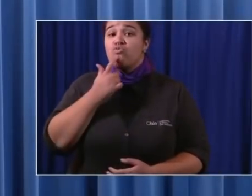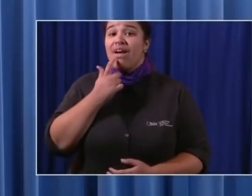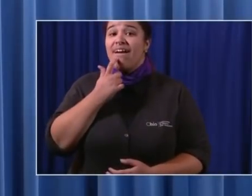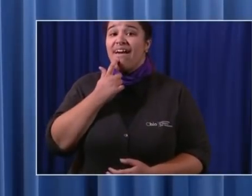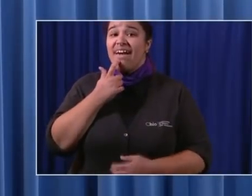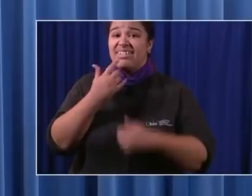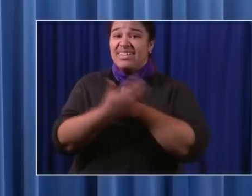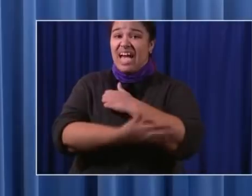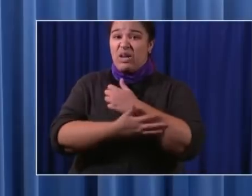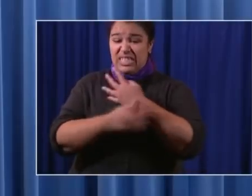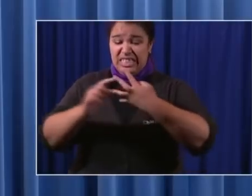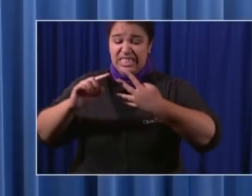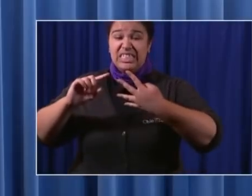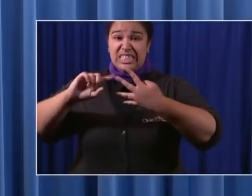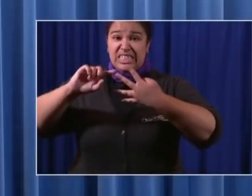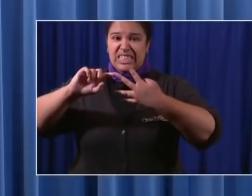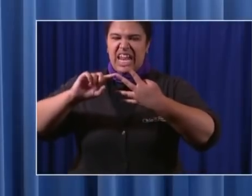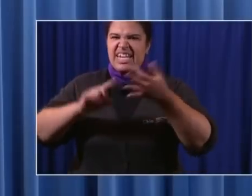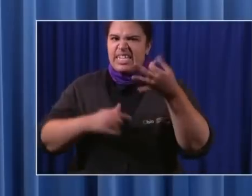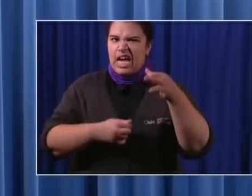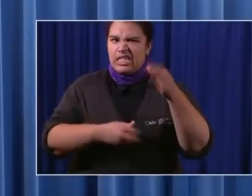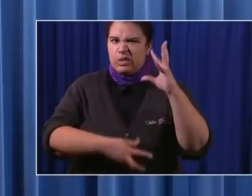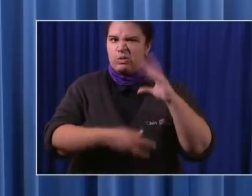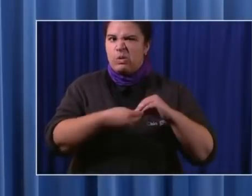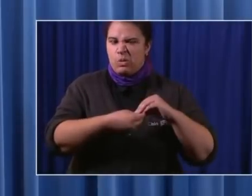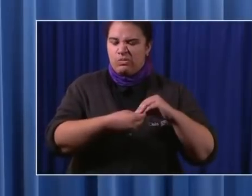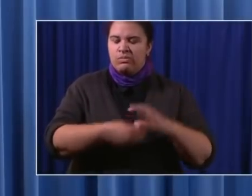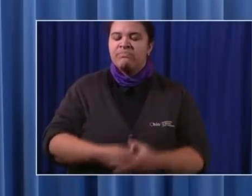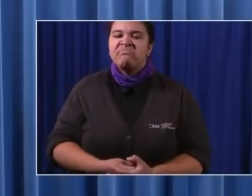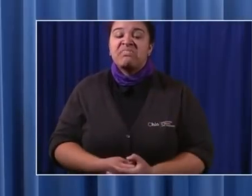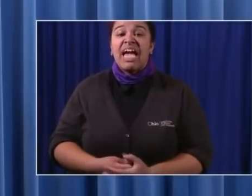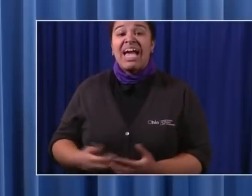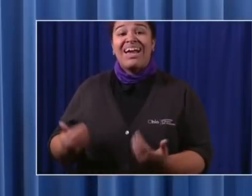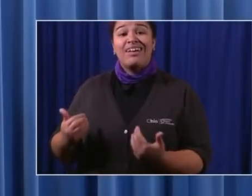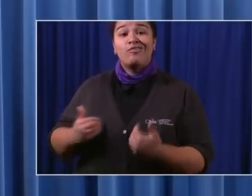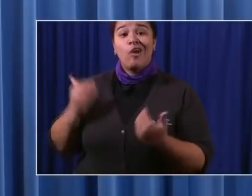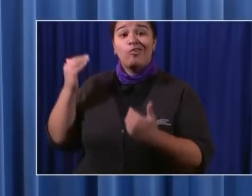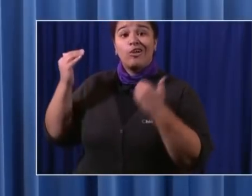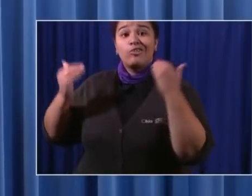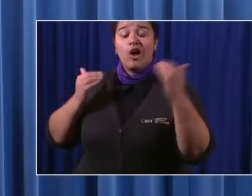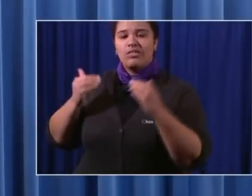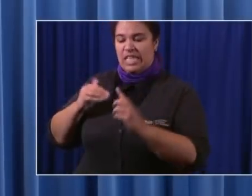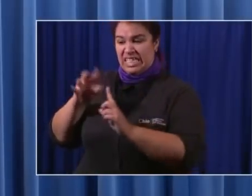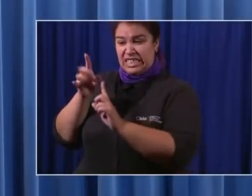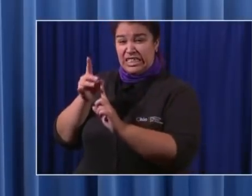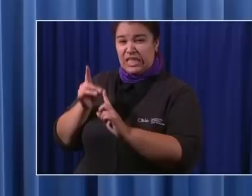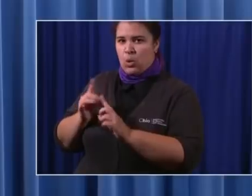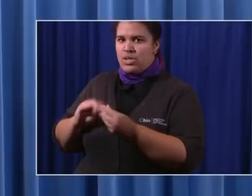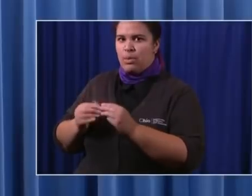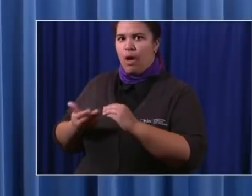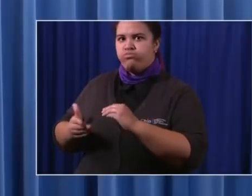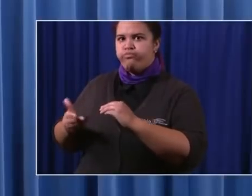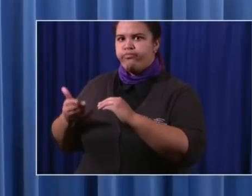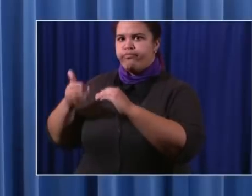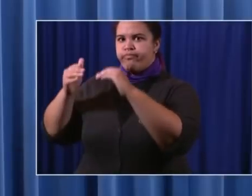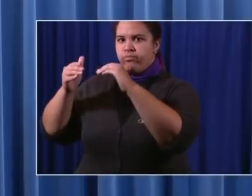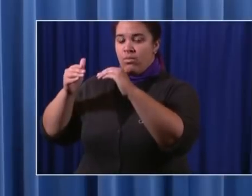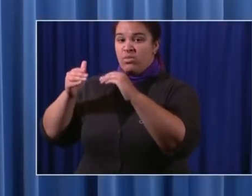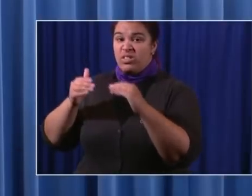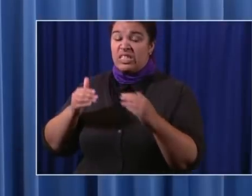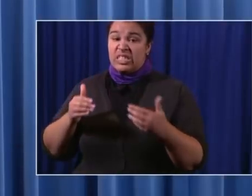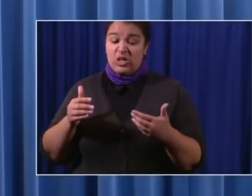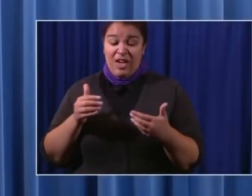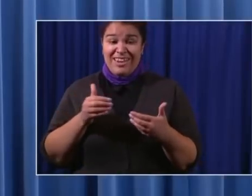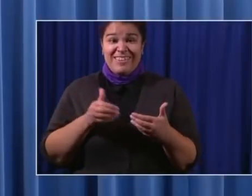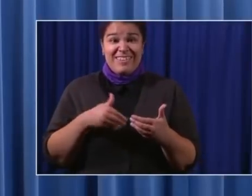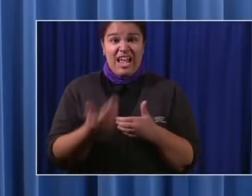especially in light of the case numbers increasing among young adults, what concerns you about college students returning to